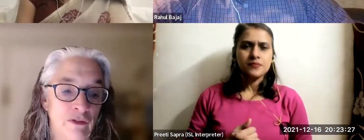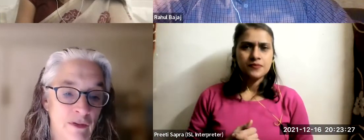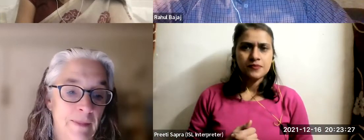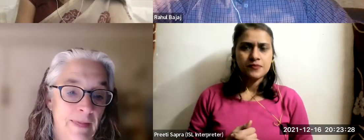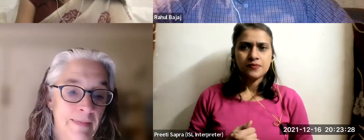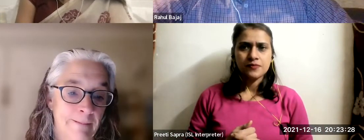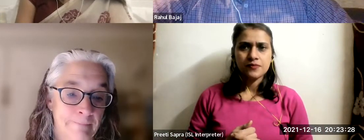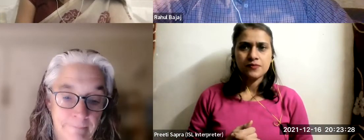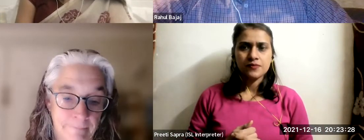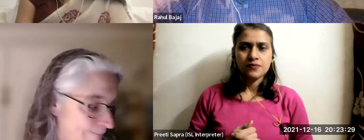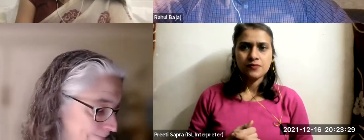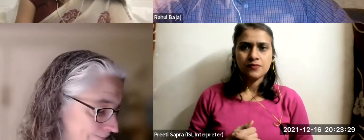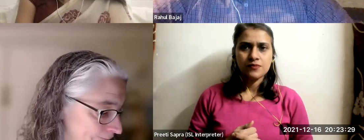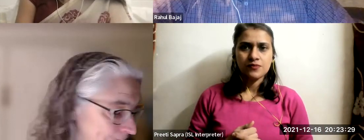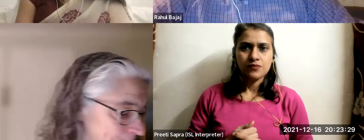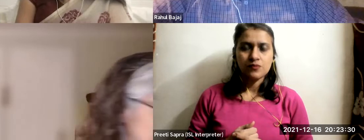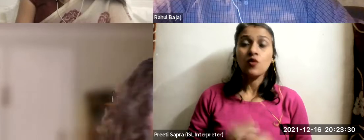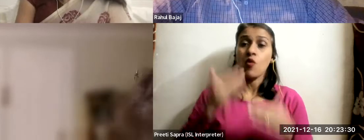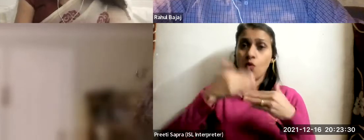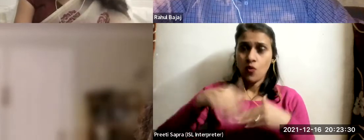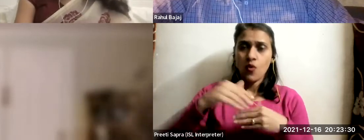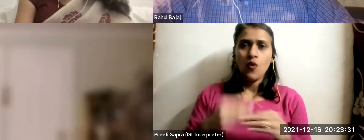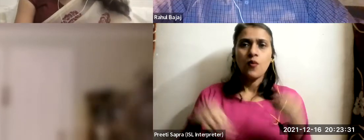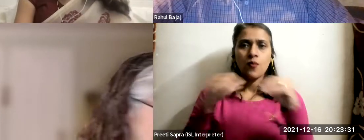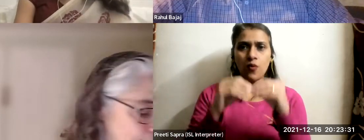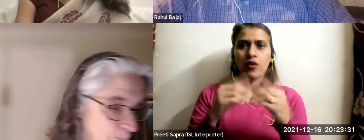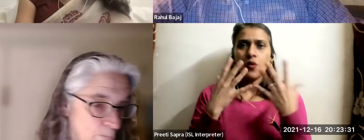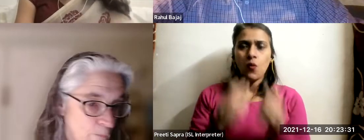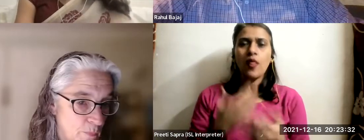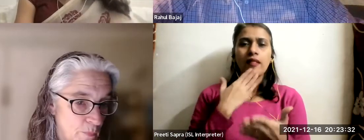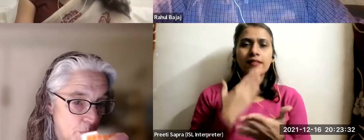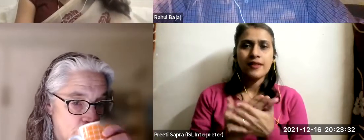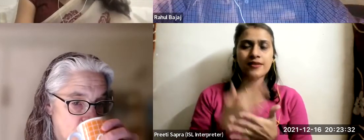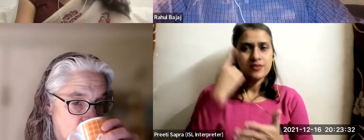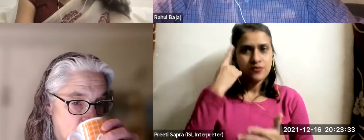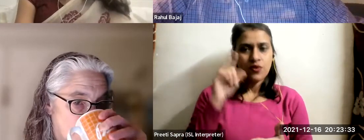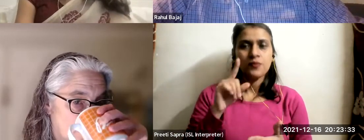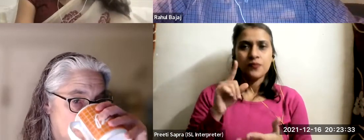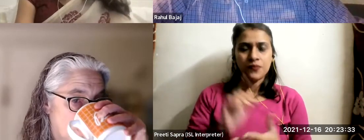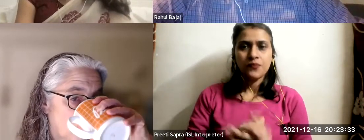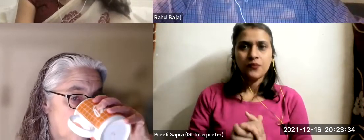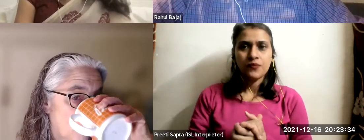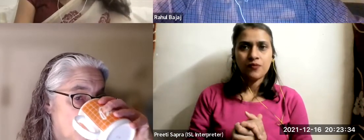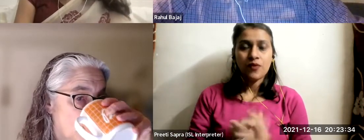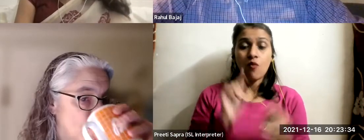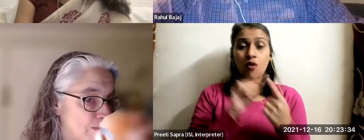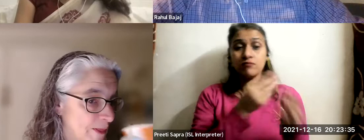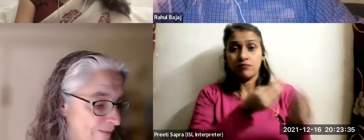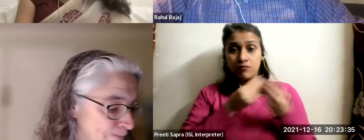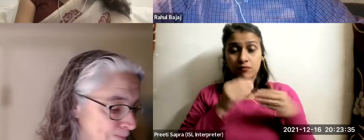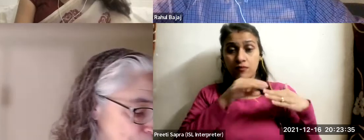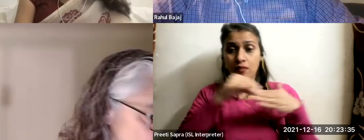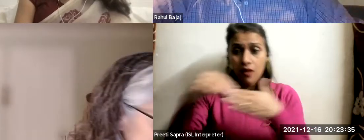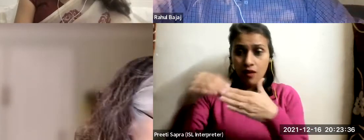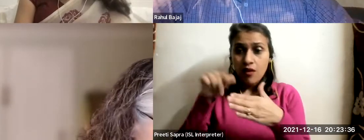we'll hear more about that as we go forward. Thanks very much for pointing us in that direction